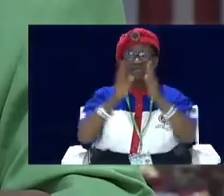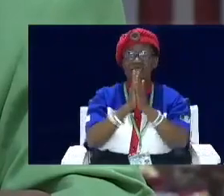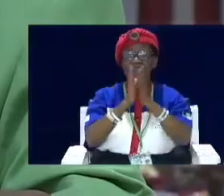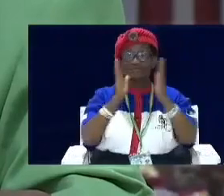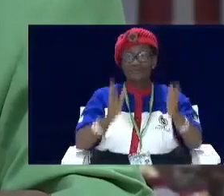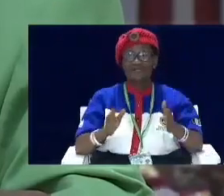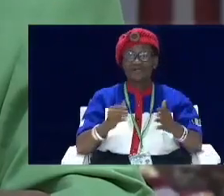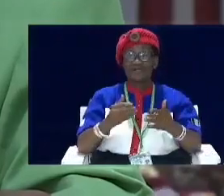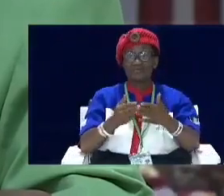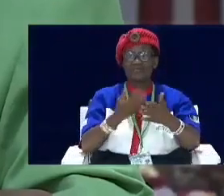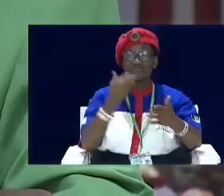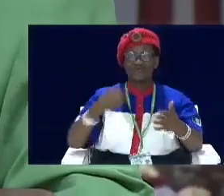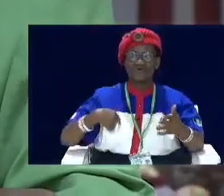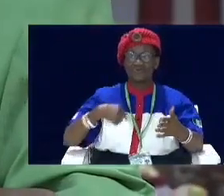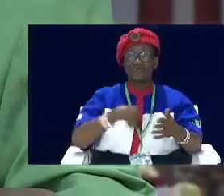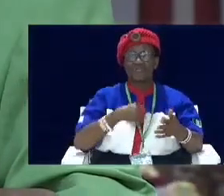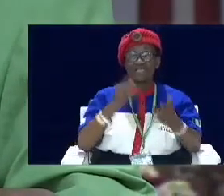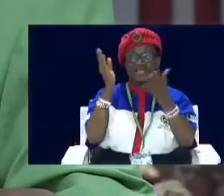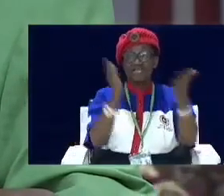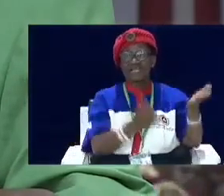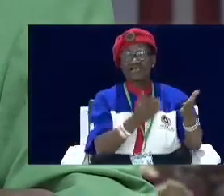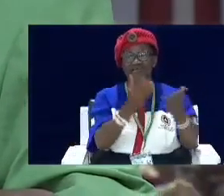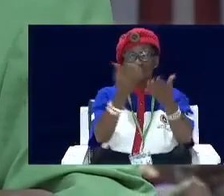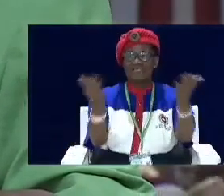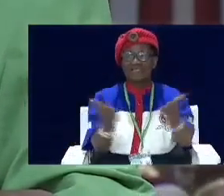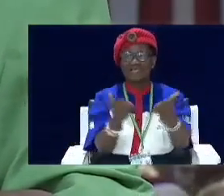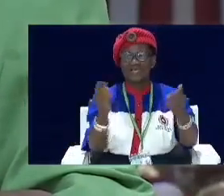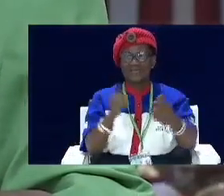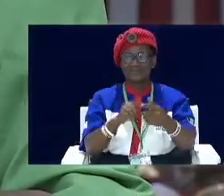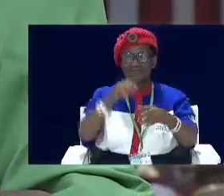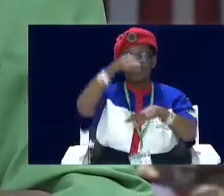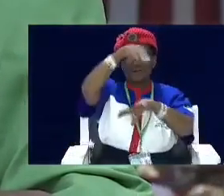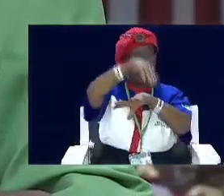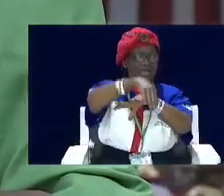before we leave here tonight. The one